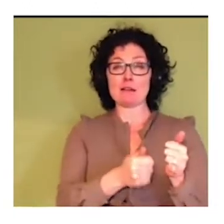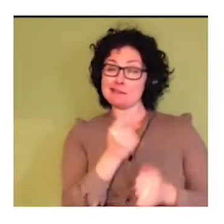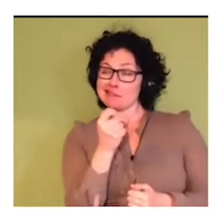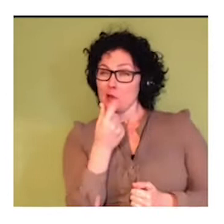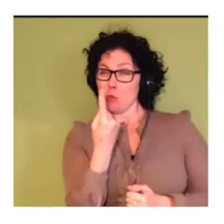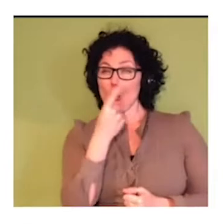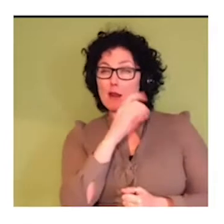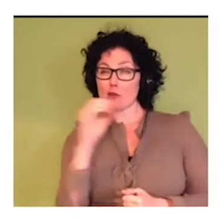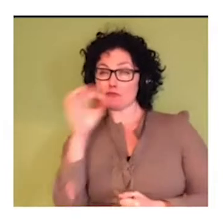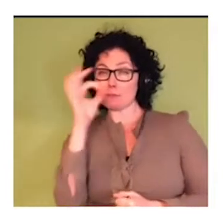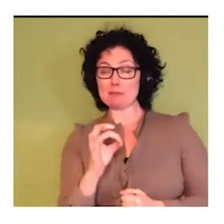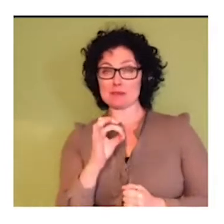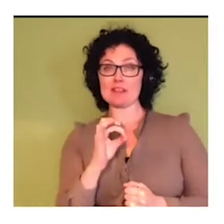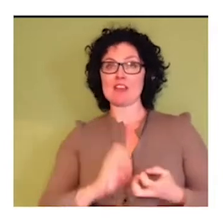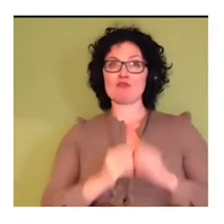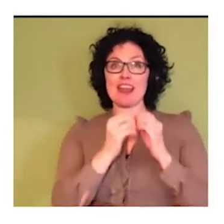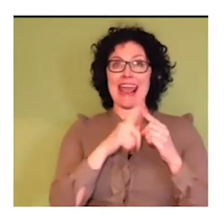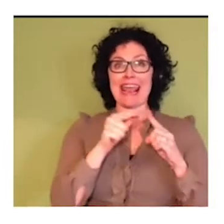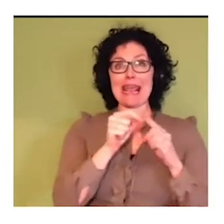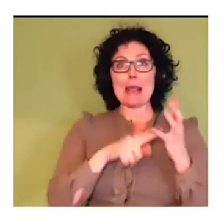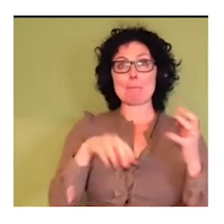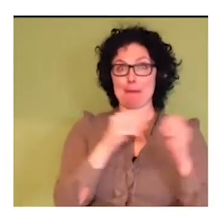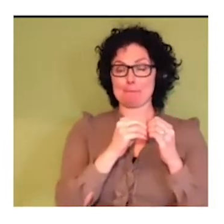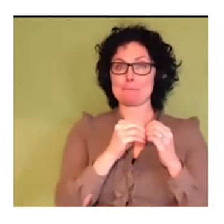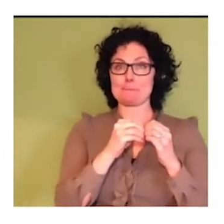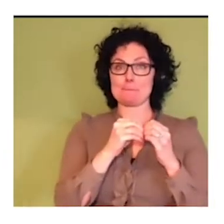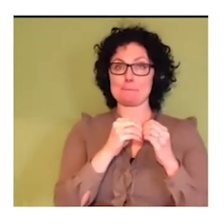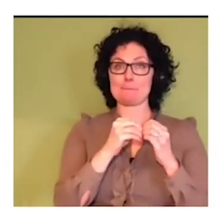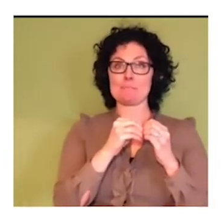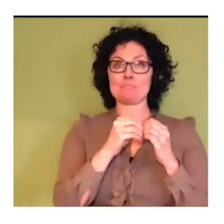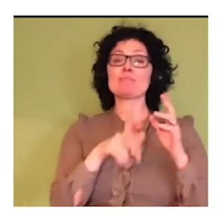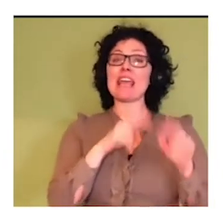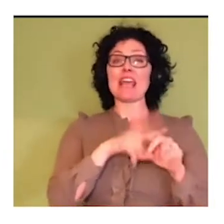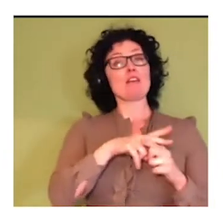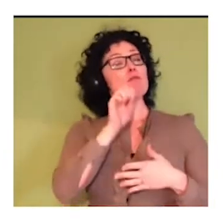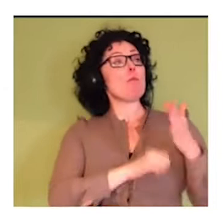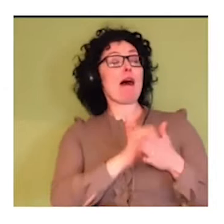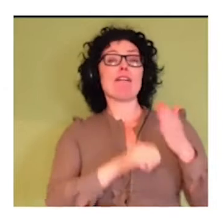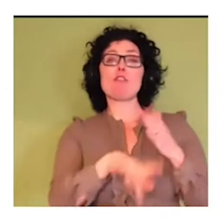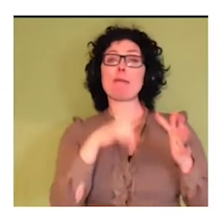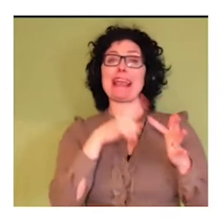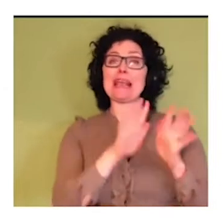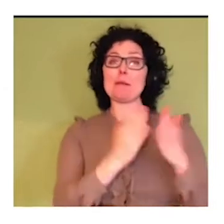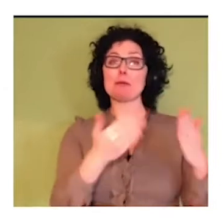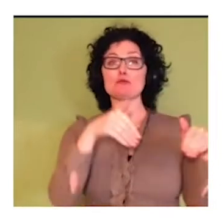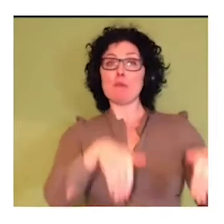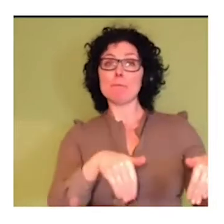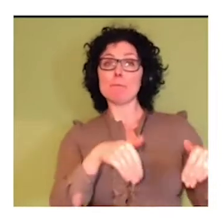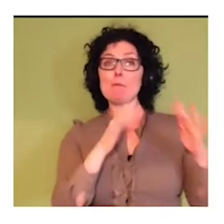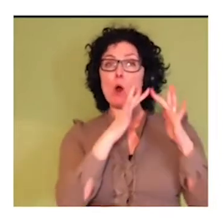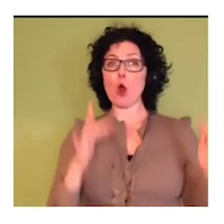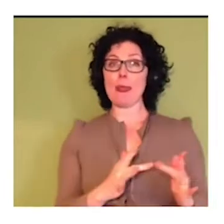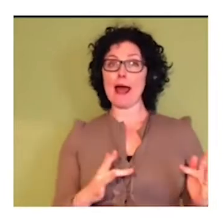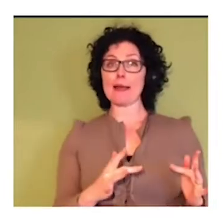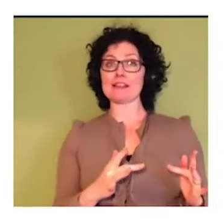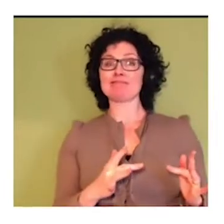EPUB. If you're reading ebook through a ebook store, the chances are those ebooks are made from